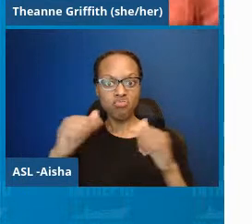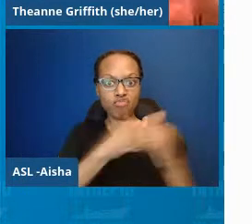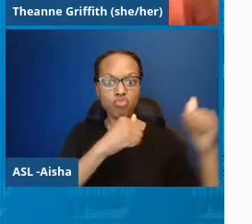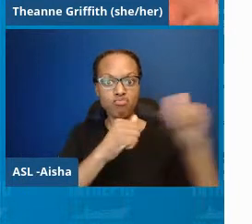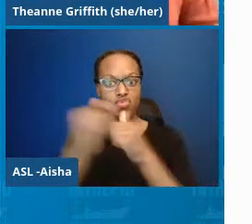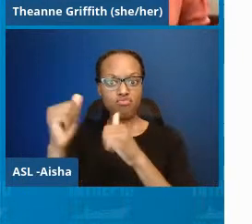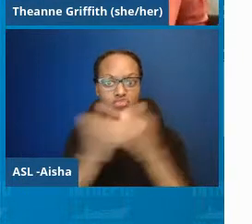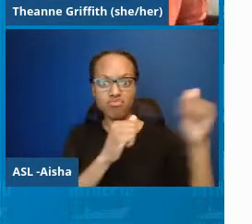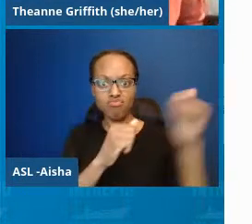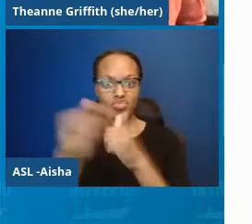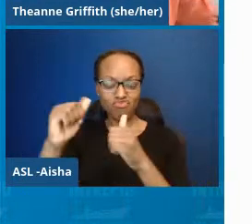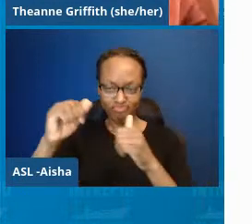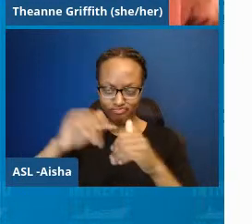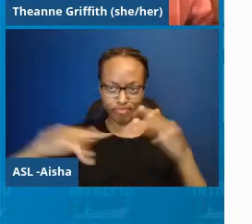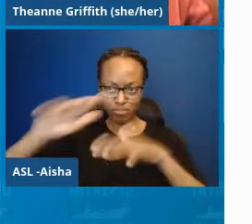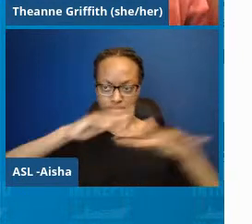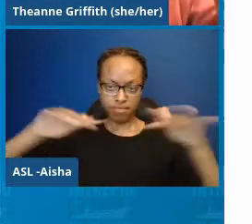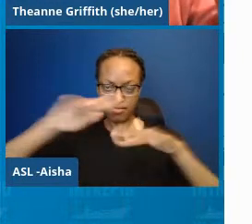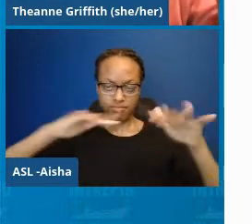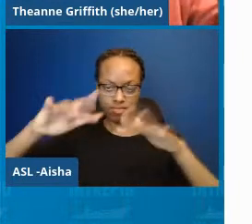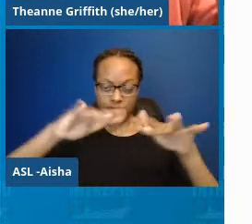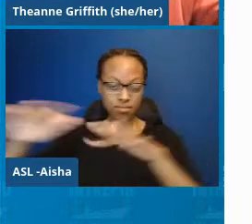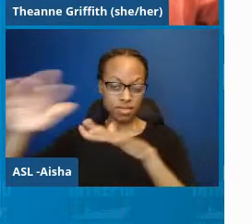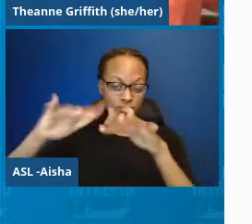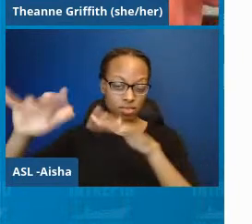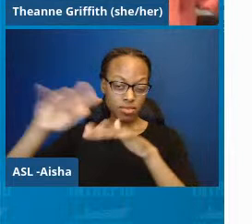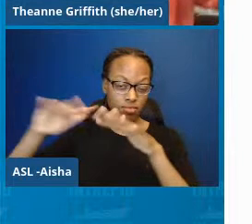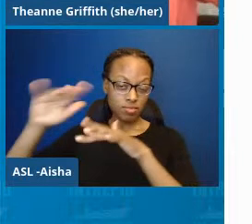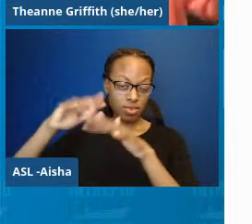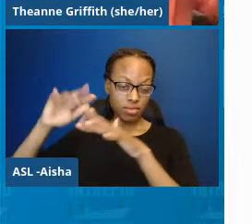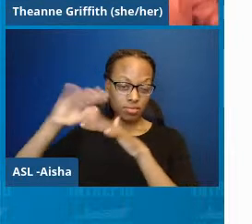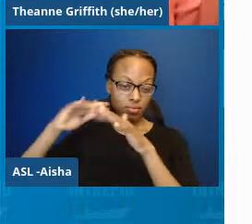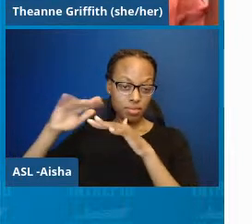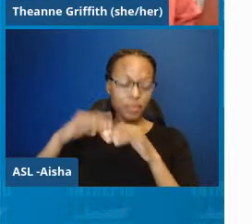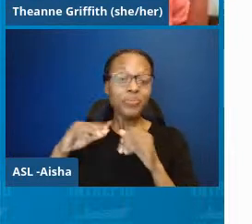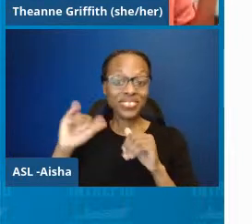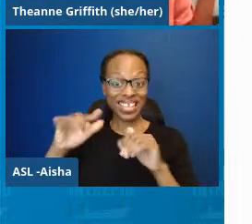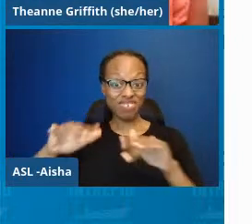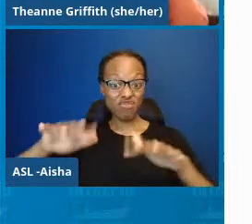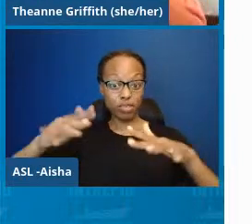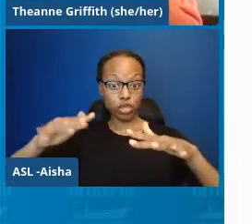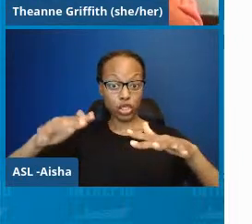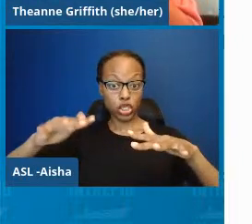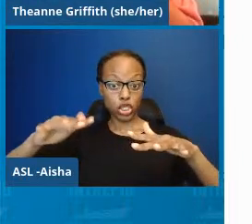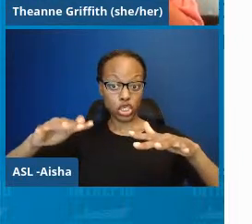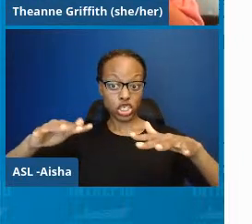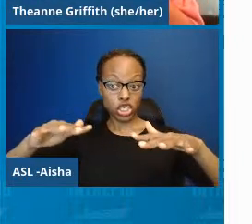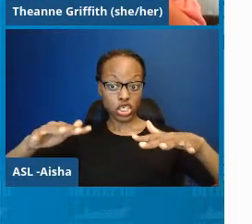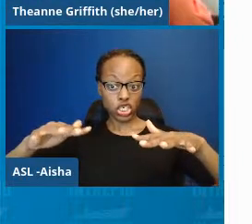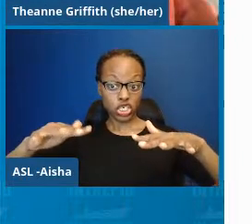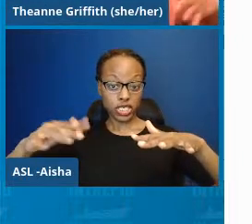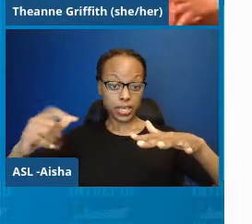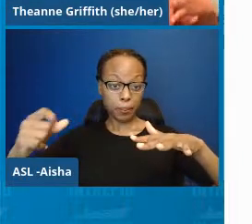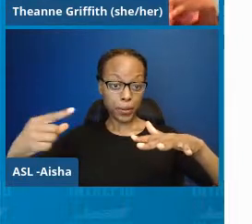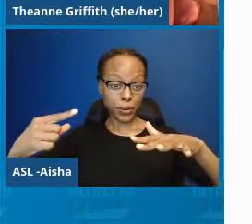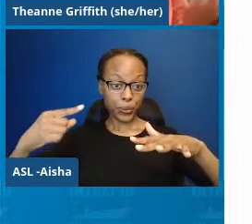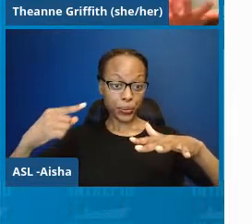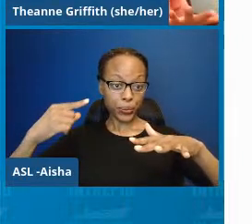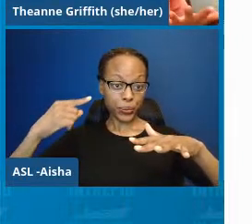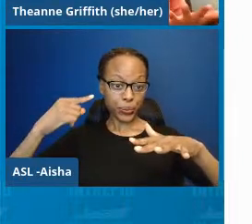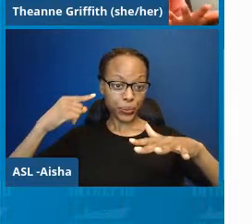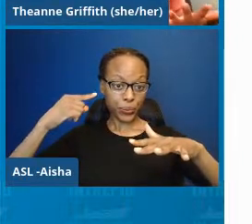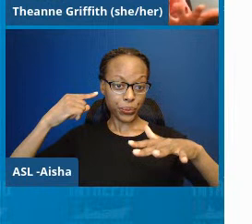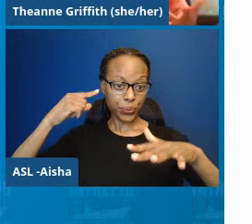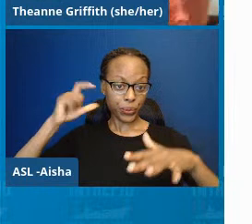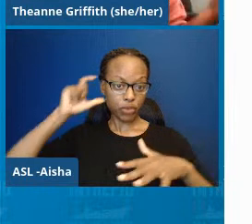bouncing all around. And then those air molecules send vibrations to our ear. And you might